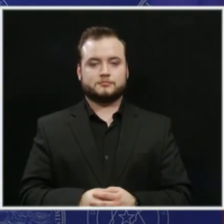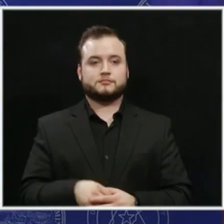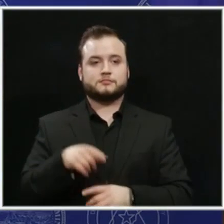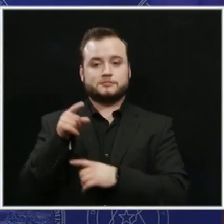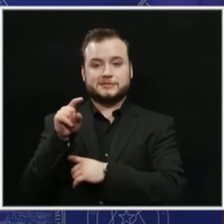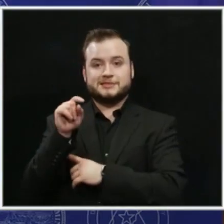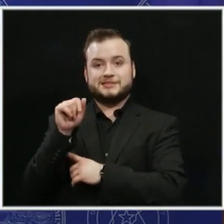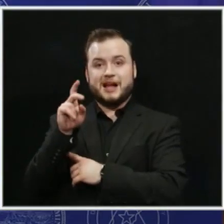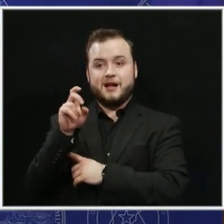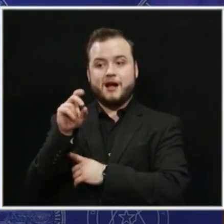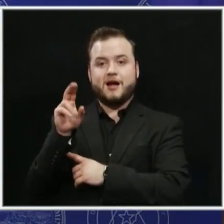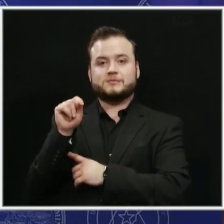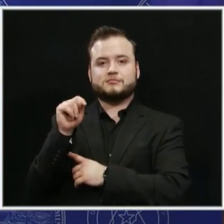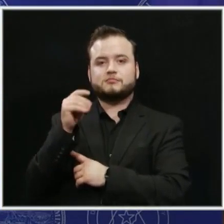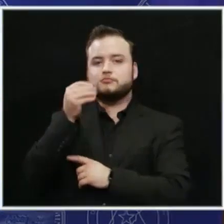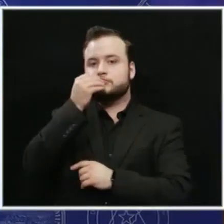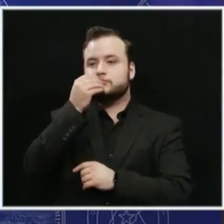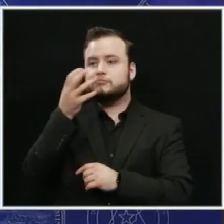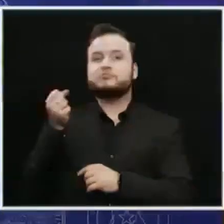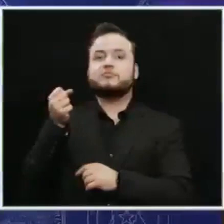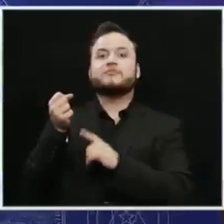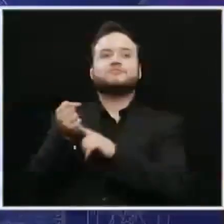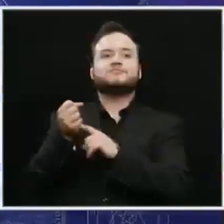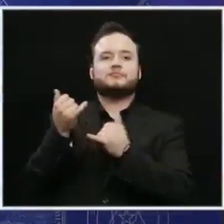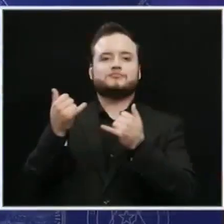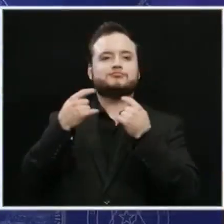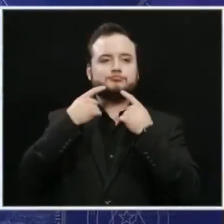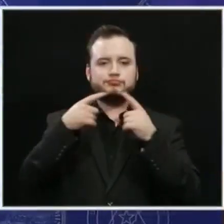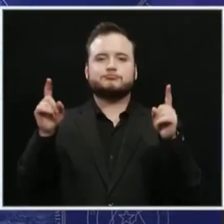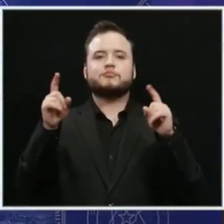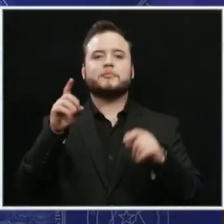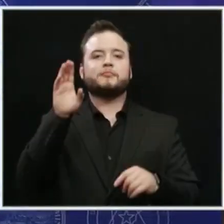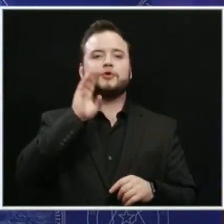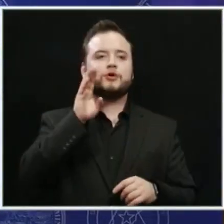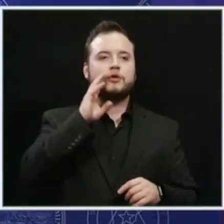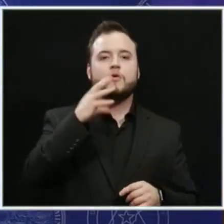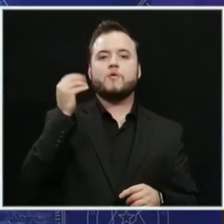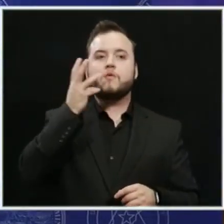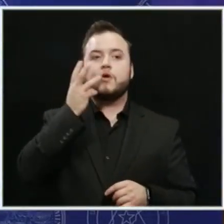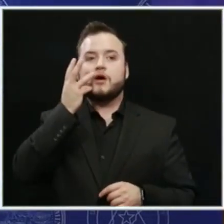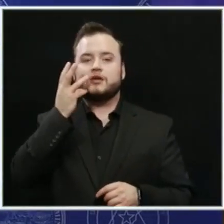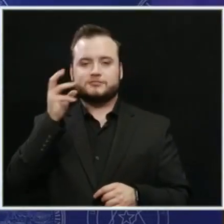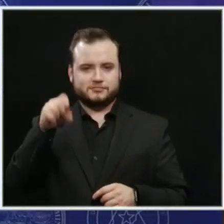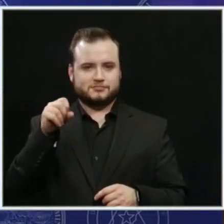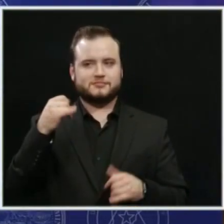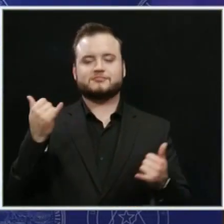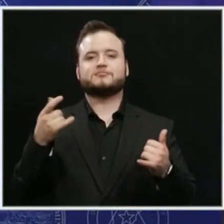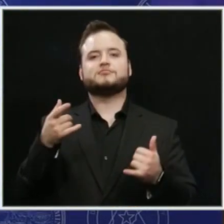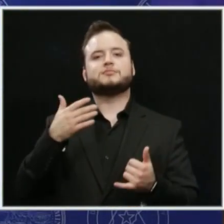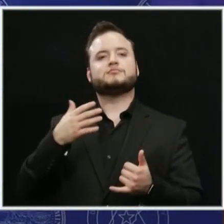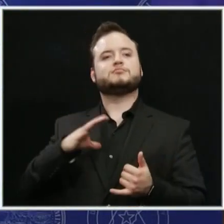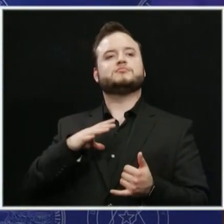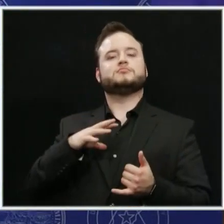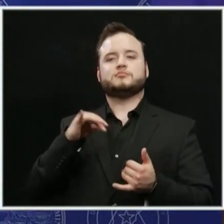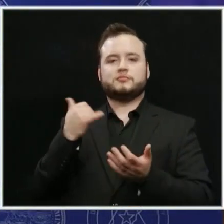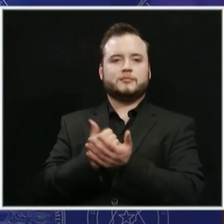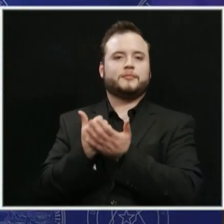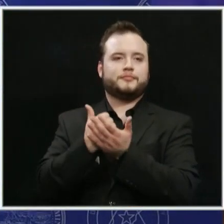you? Yeah, as soon as it does, and I'm glad it worked this way. And once again, it was good for me to see when I had legislators